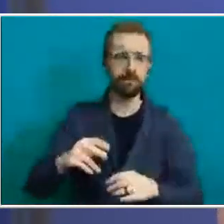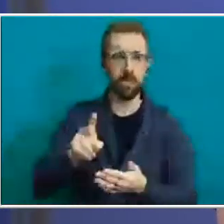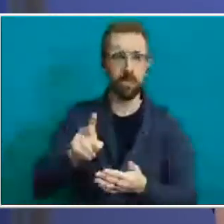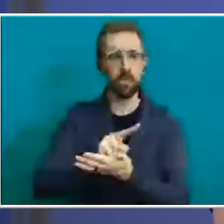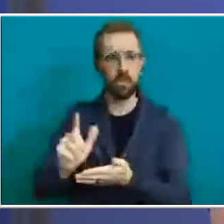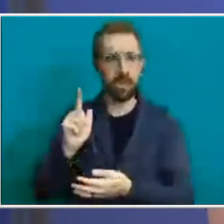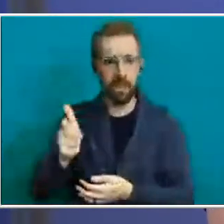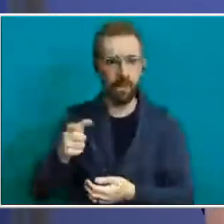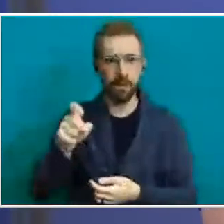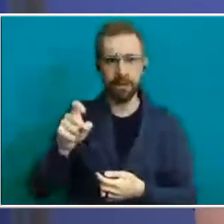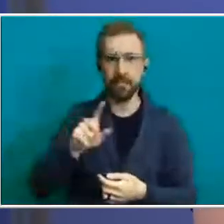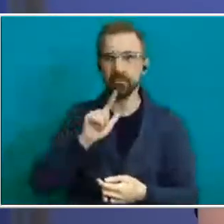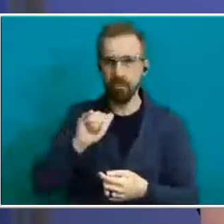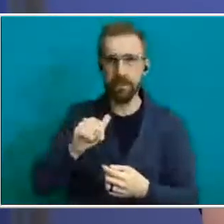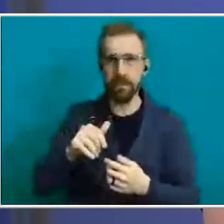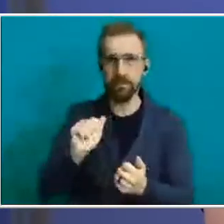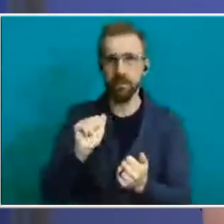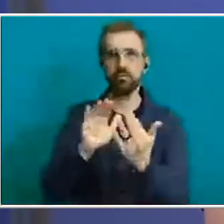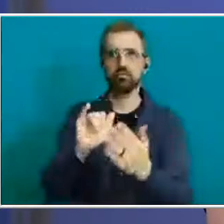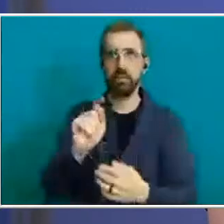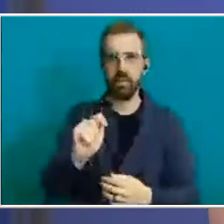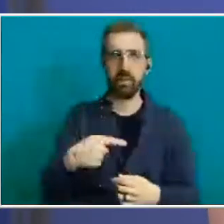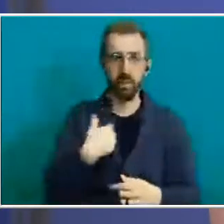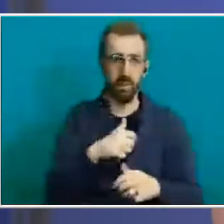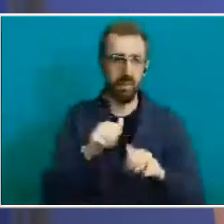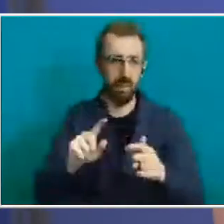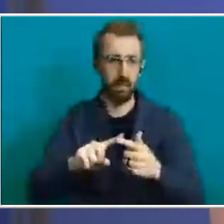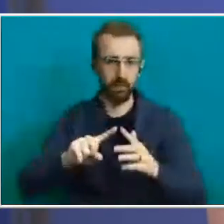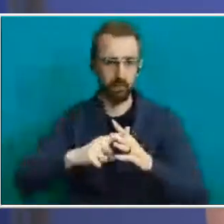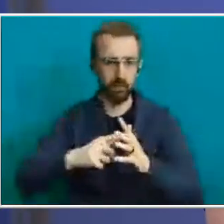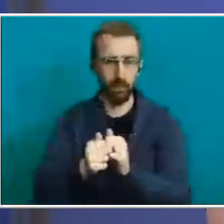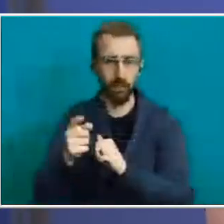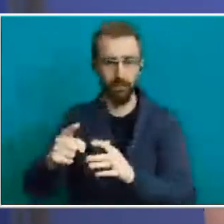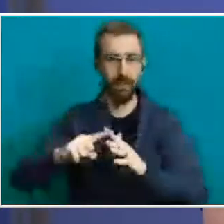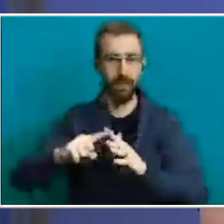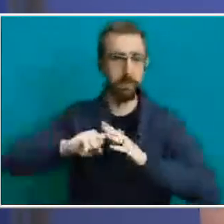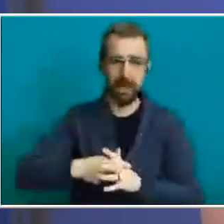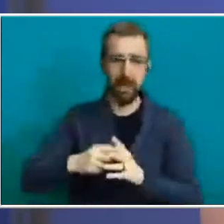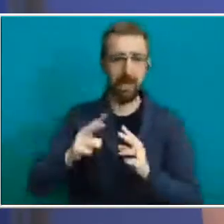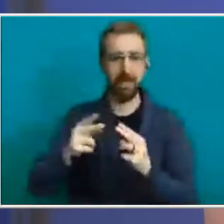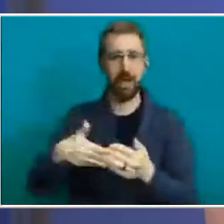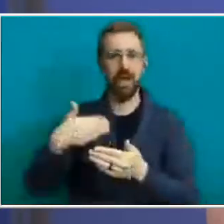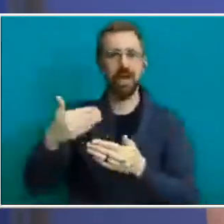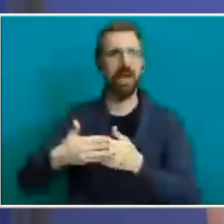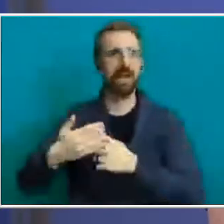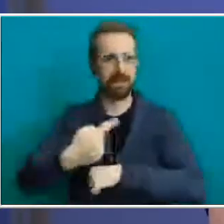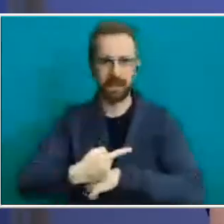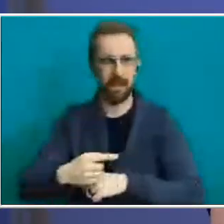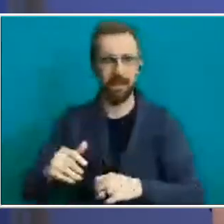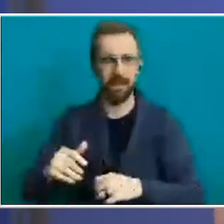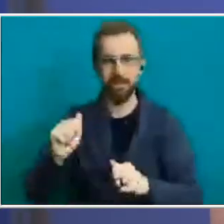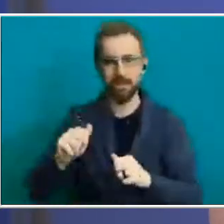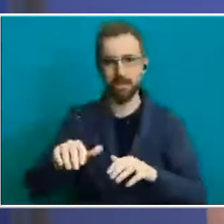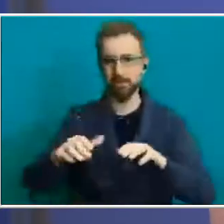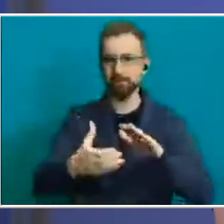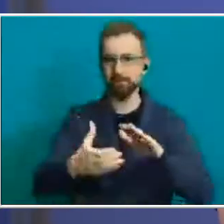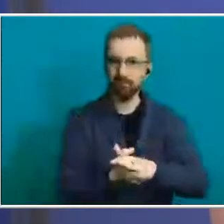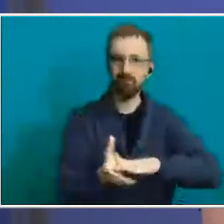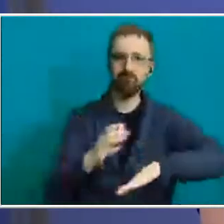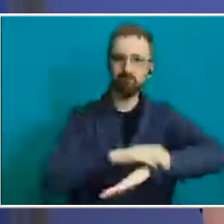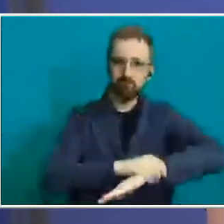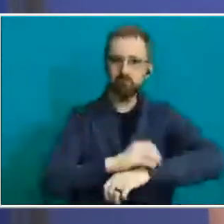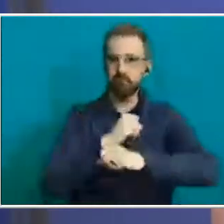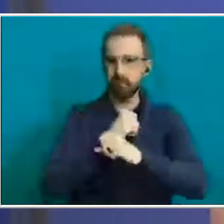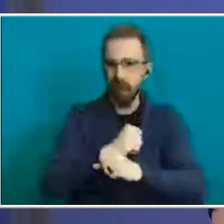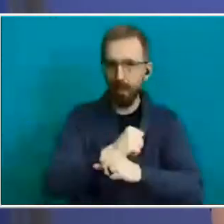really address it. We were able to start with her from the beginning for the very next day and get it immobilized and protected so that it had a